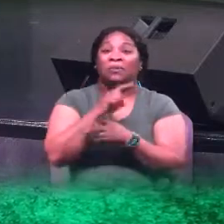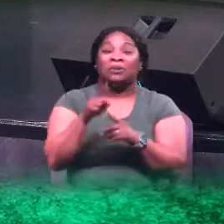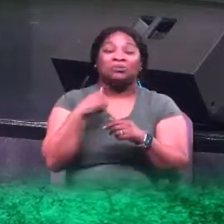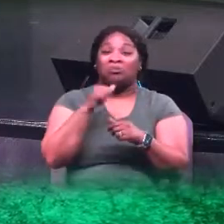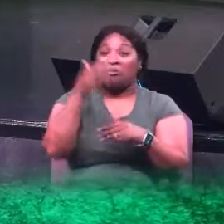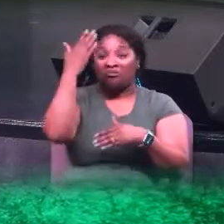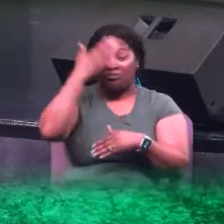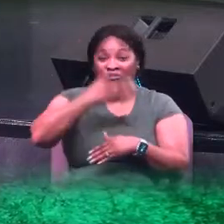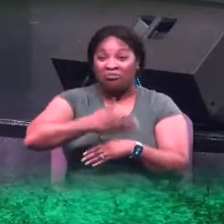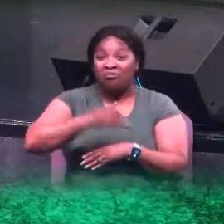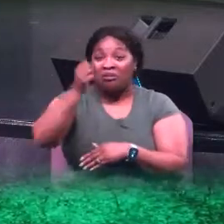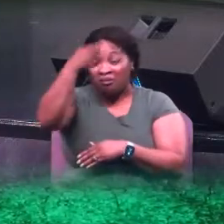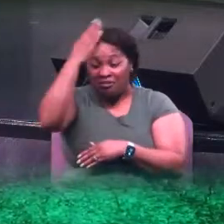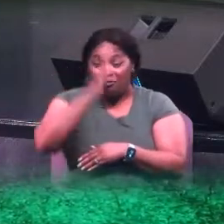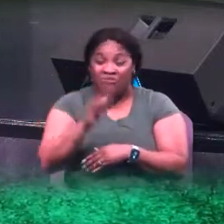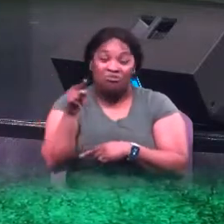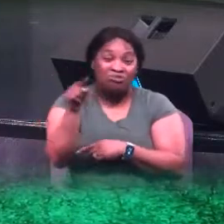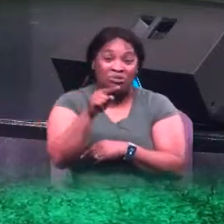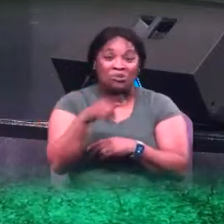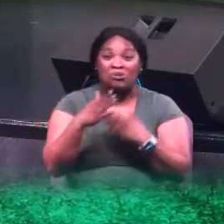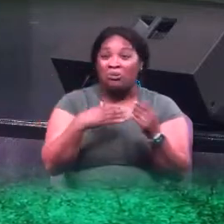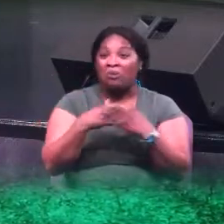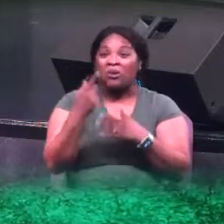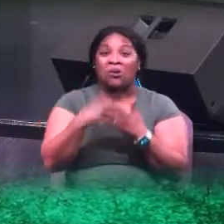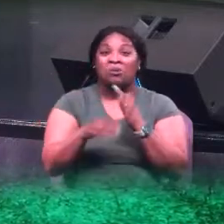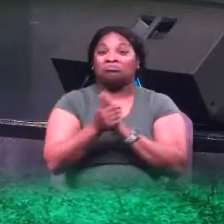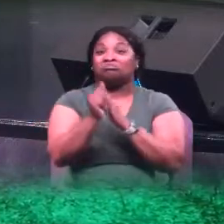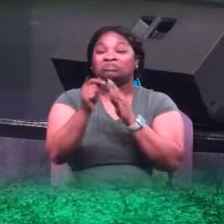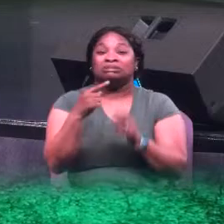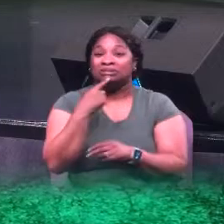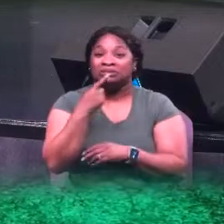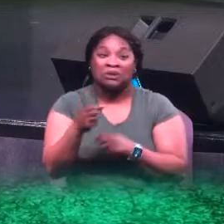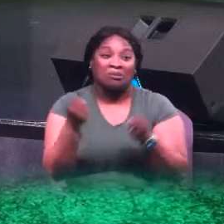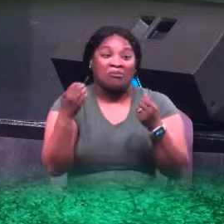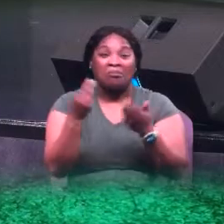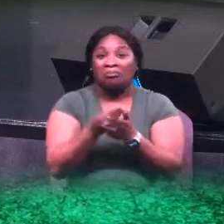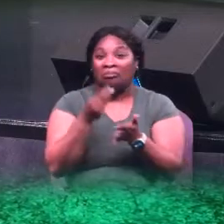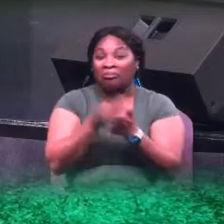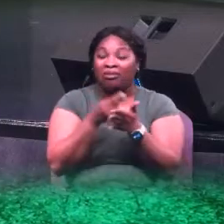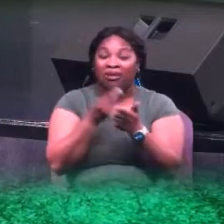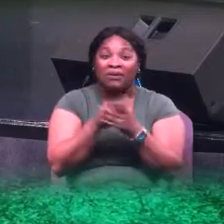big name. It doesn't matter what the experts say. You don't have to have a whole lot of money.